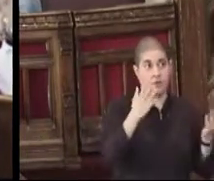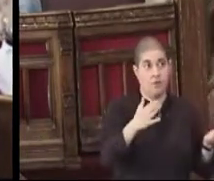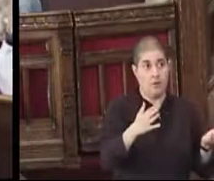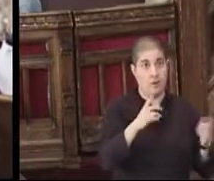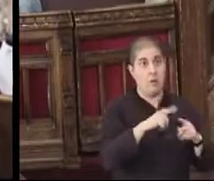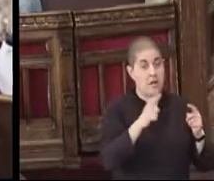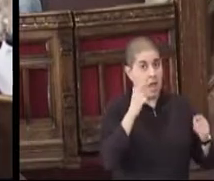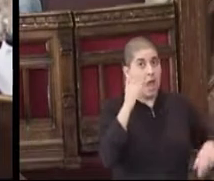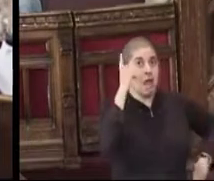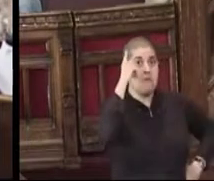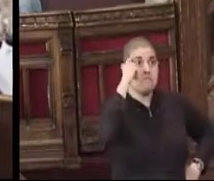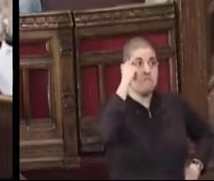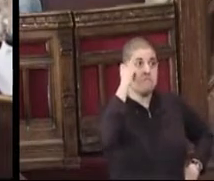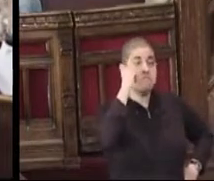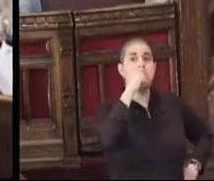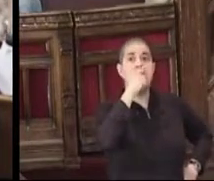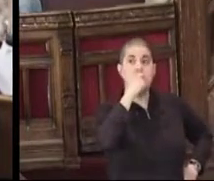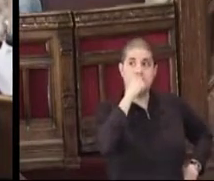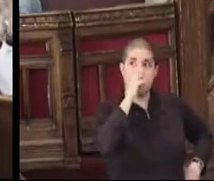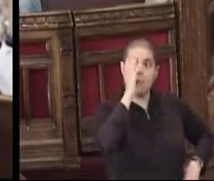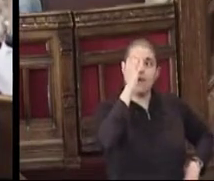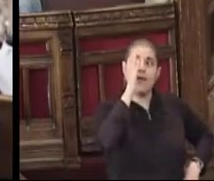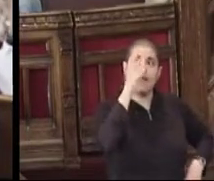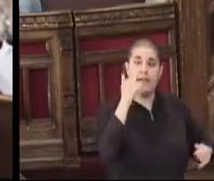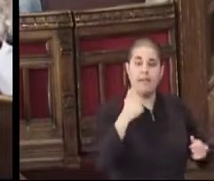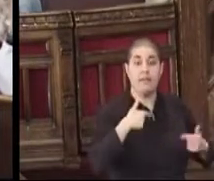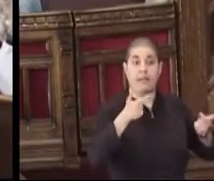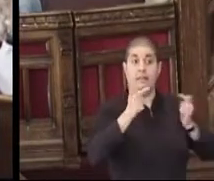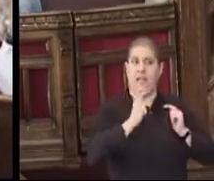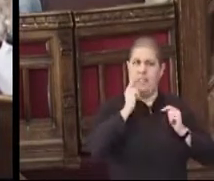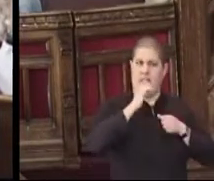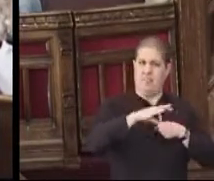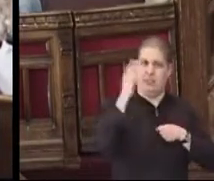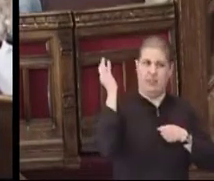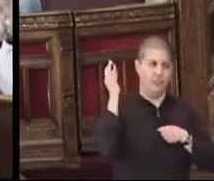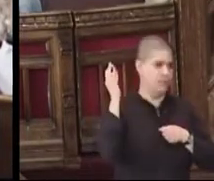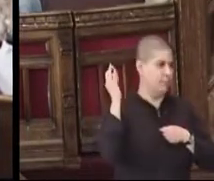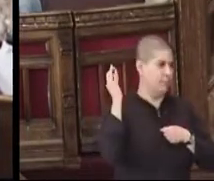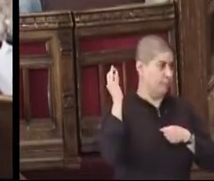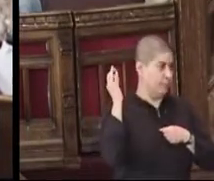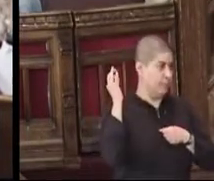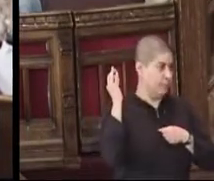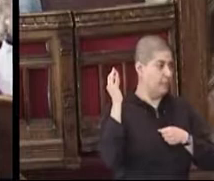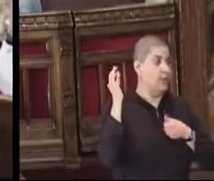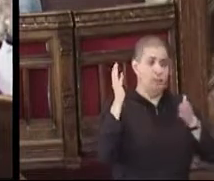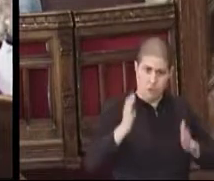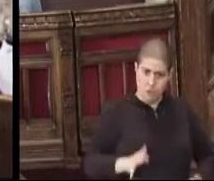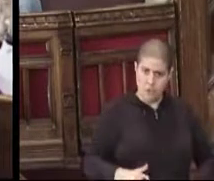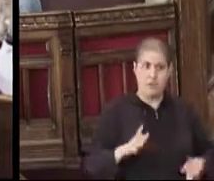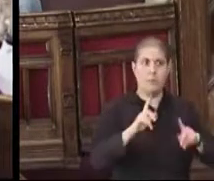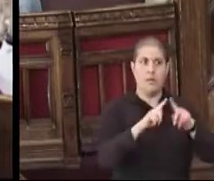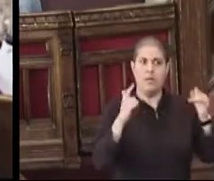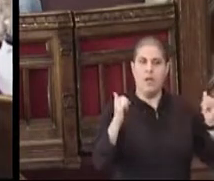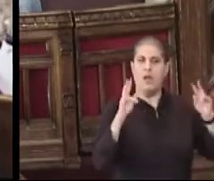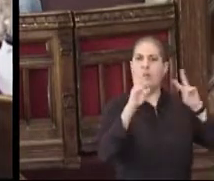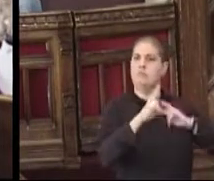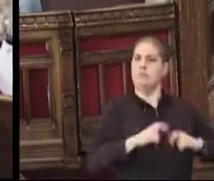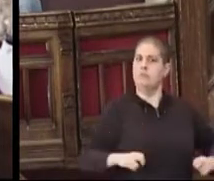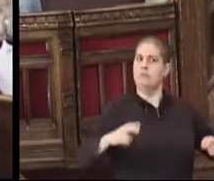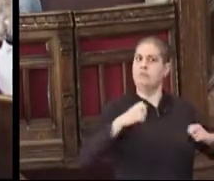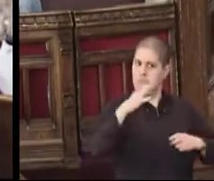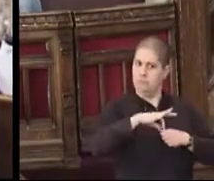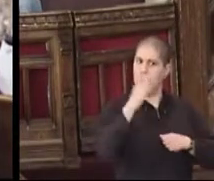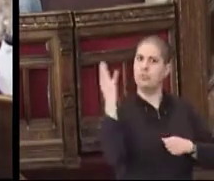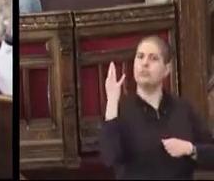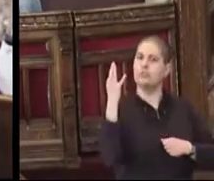will. Maybe you never saw yourself as a spiritual person, but now you'll explore it. Maybe you never